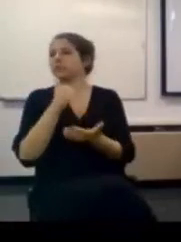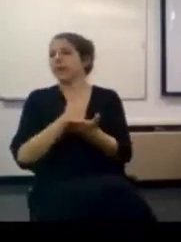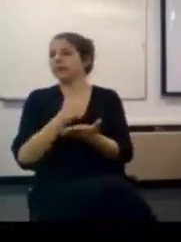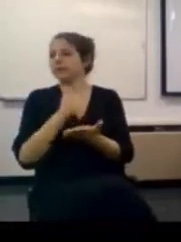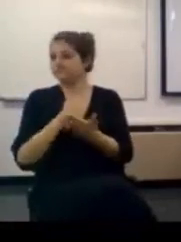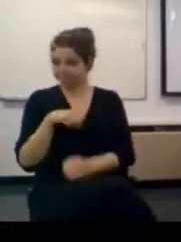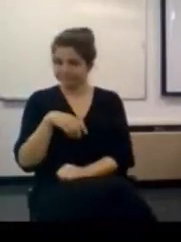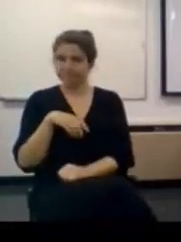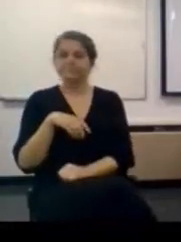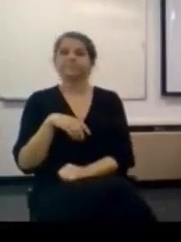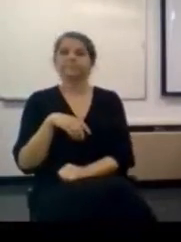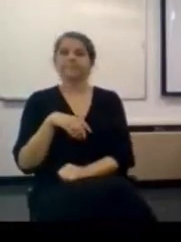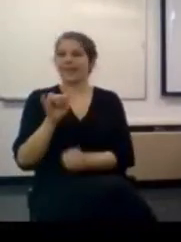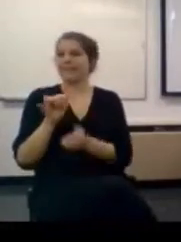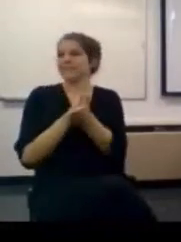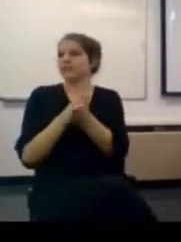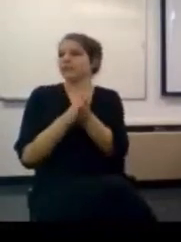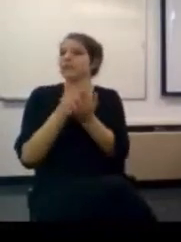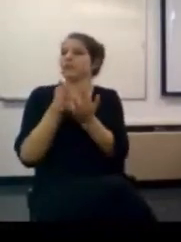Health First Aid